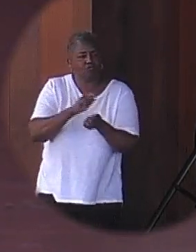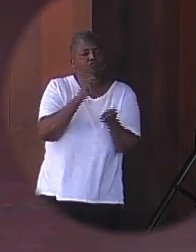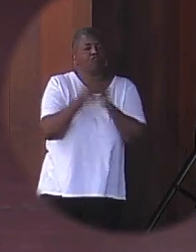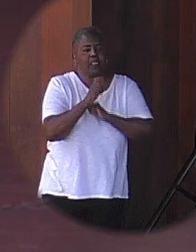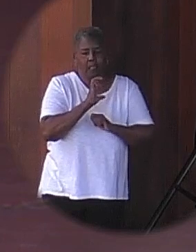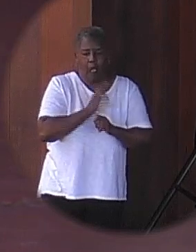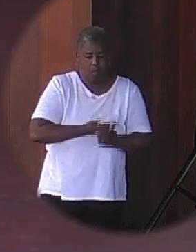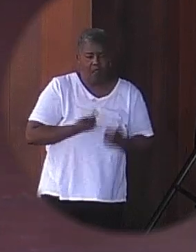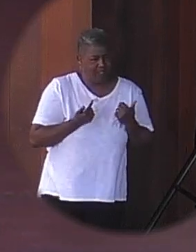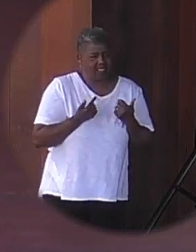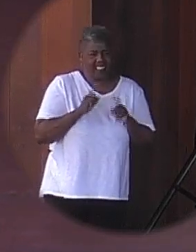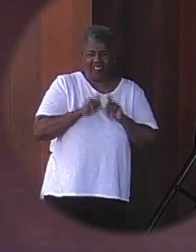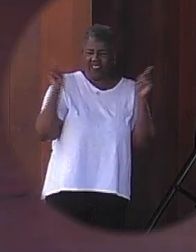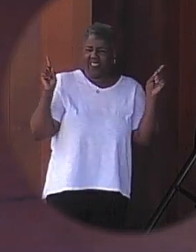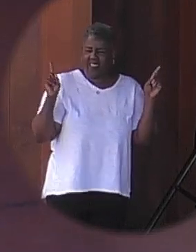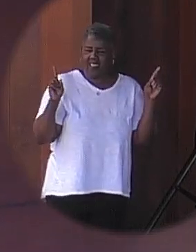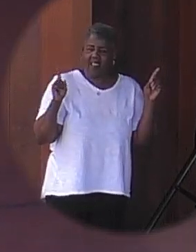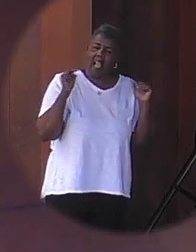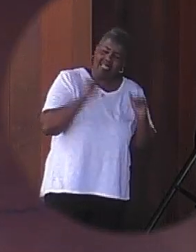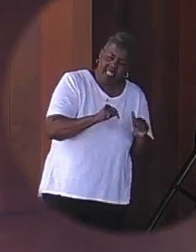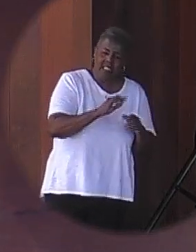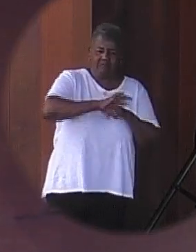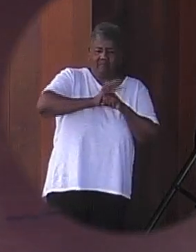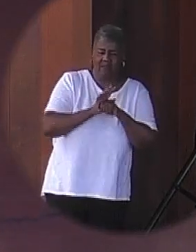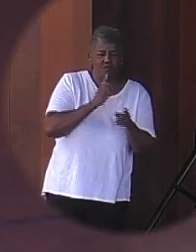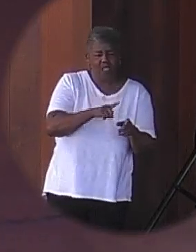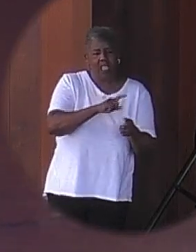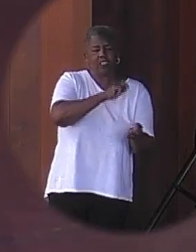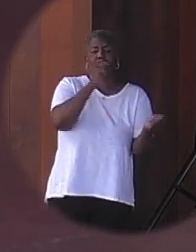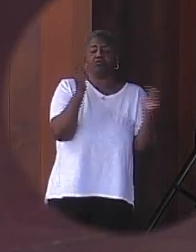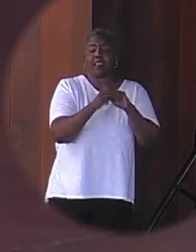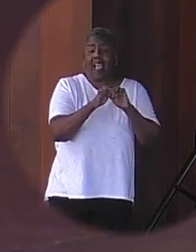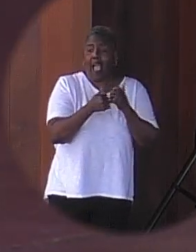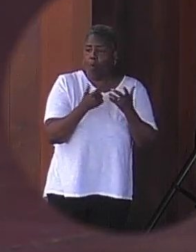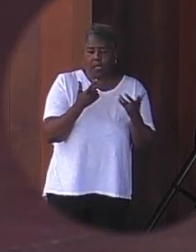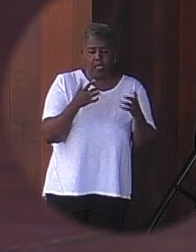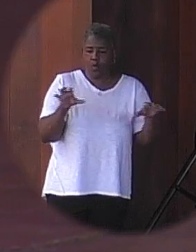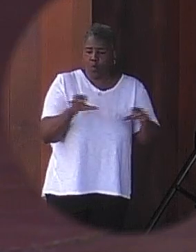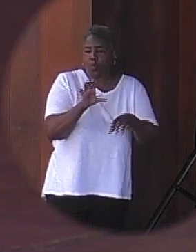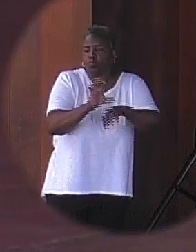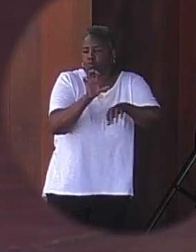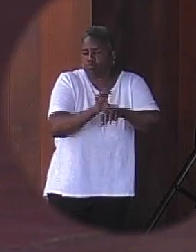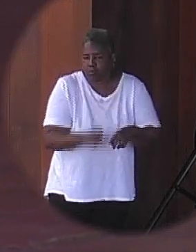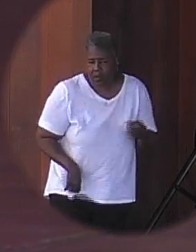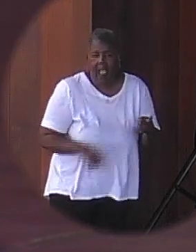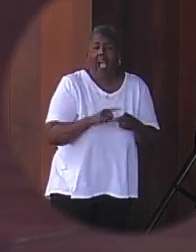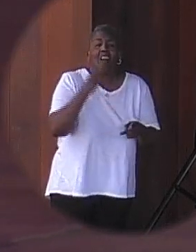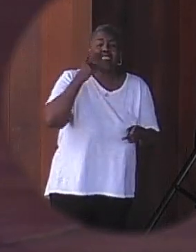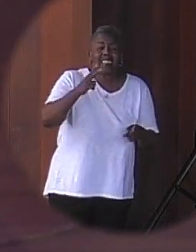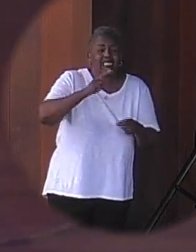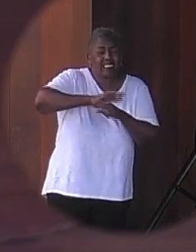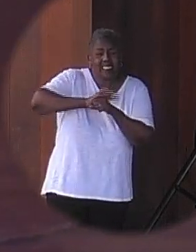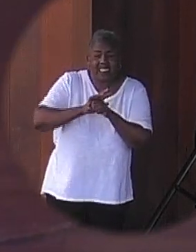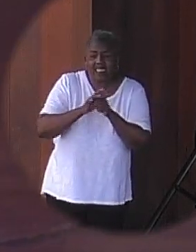lives. It has challenged and changed the way we do church. I've seen this